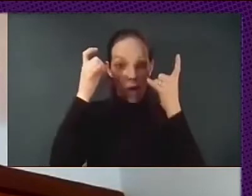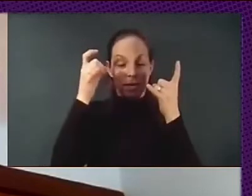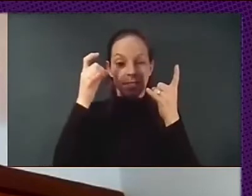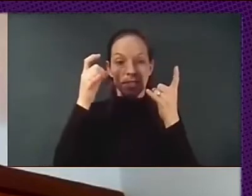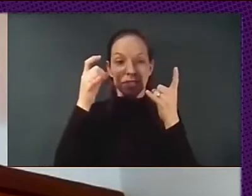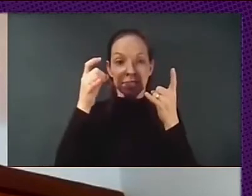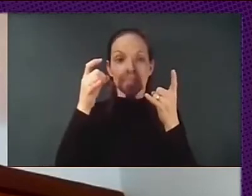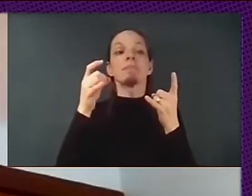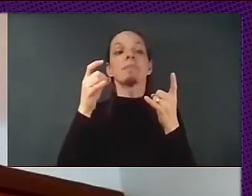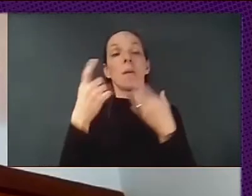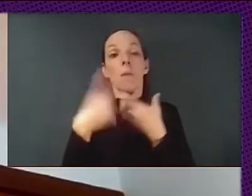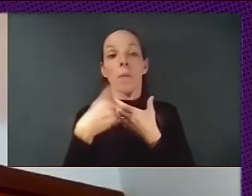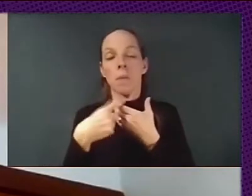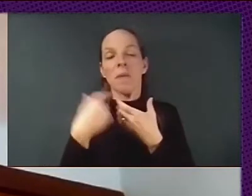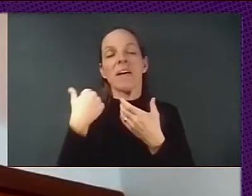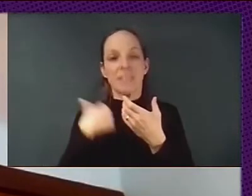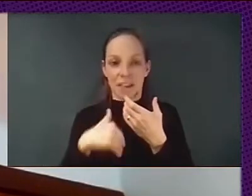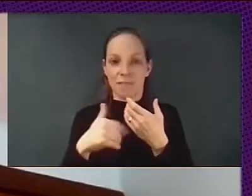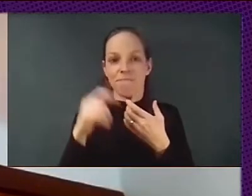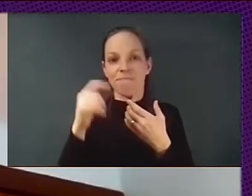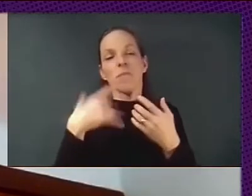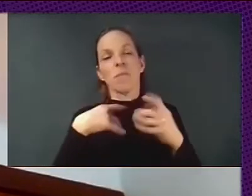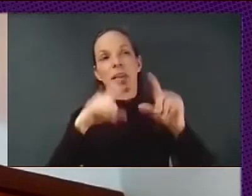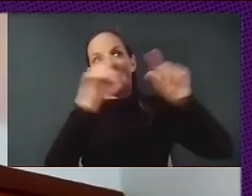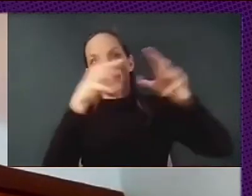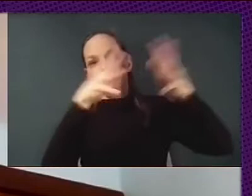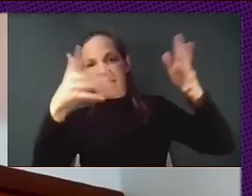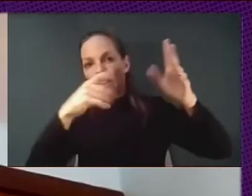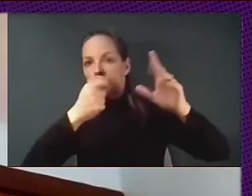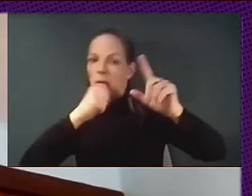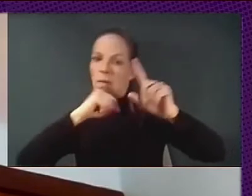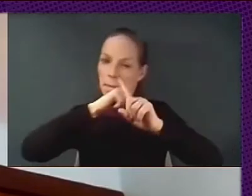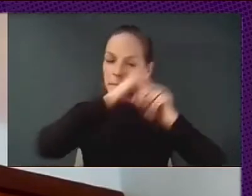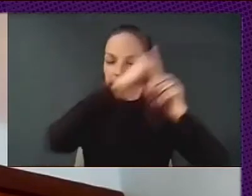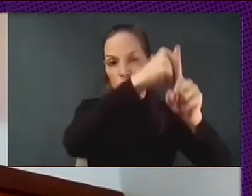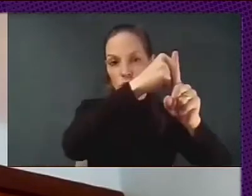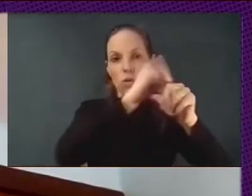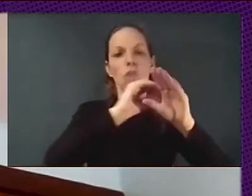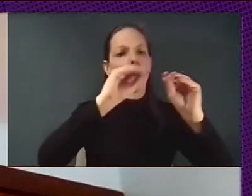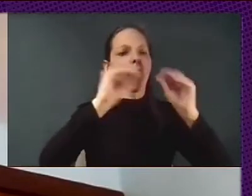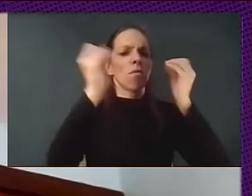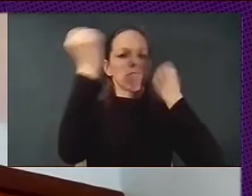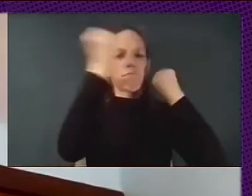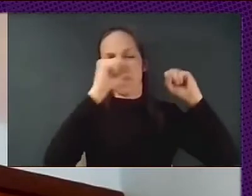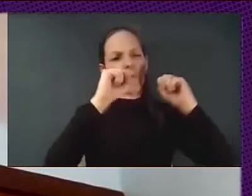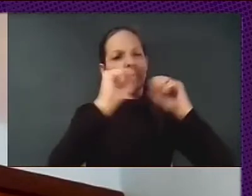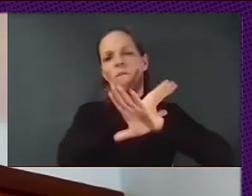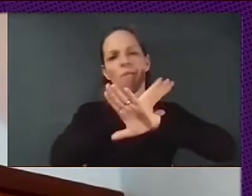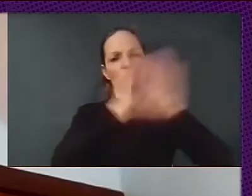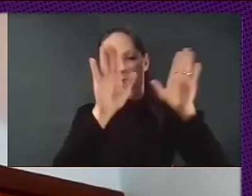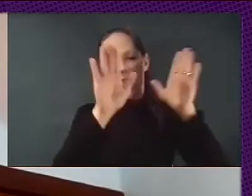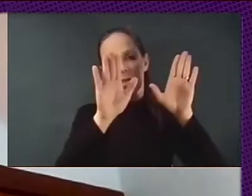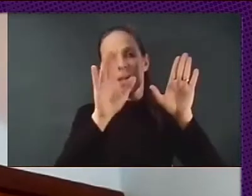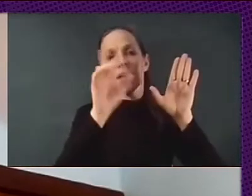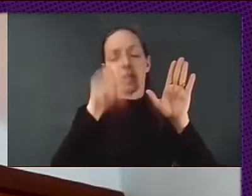also to transform the way we produce technology. And here, I just want to note that the ownership, private ownership of